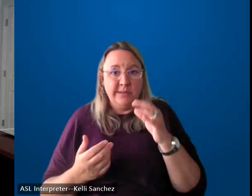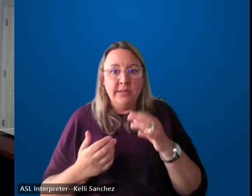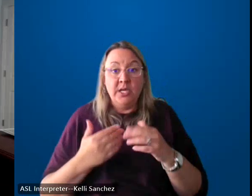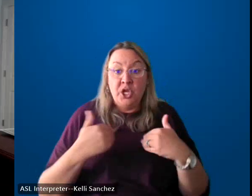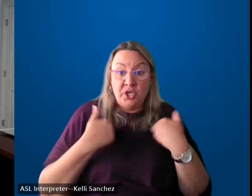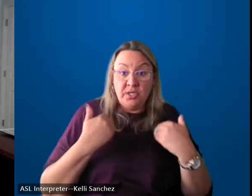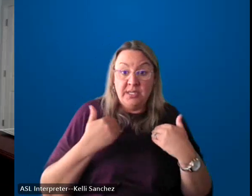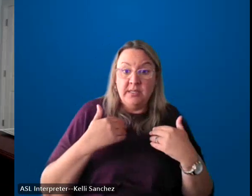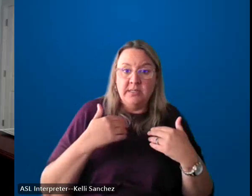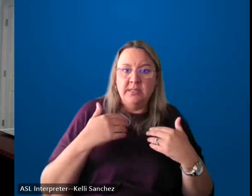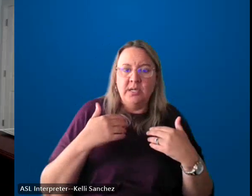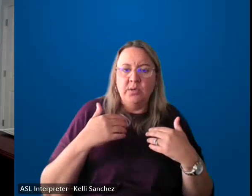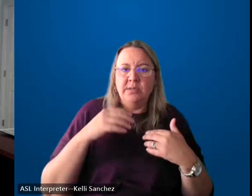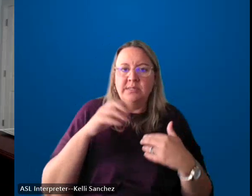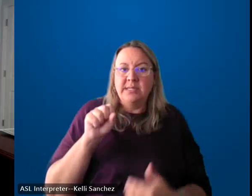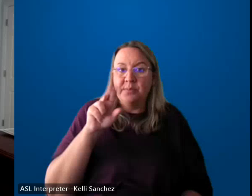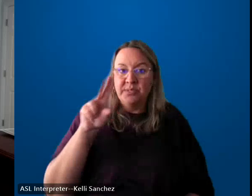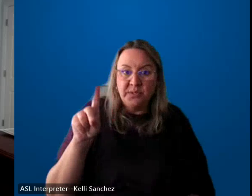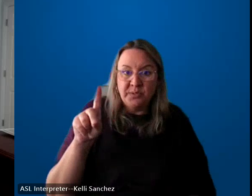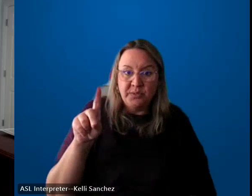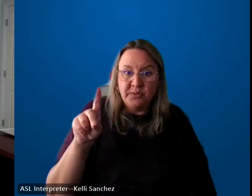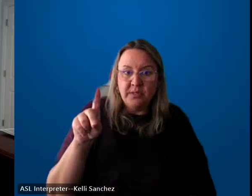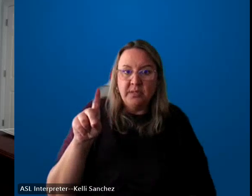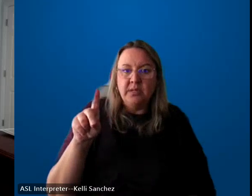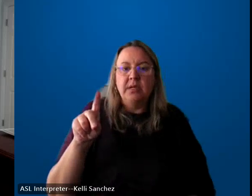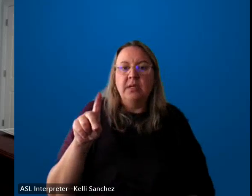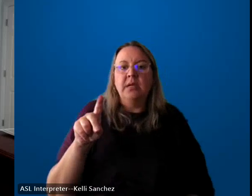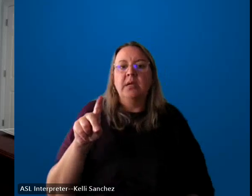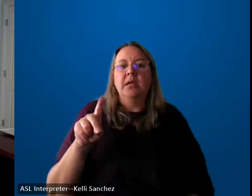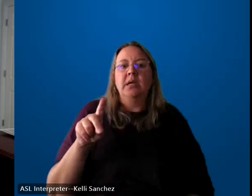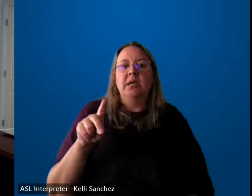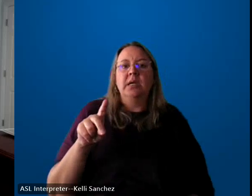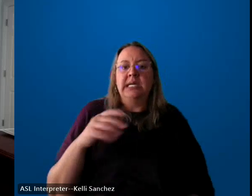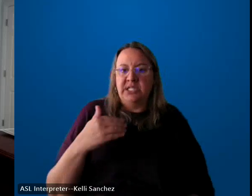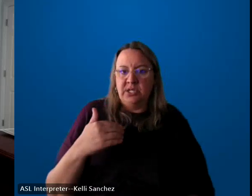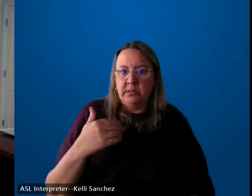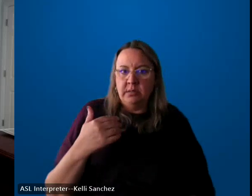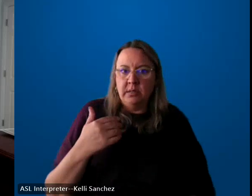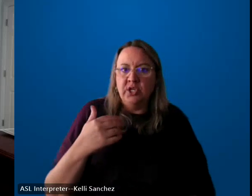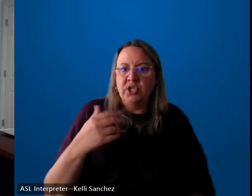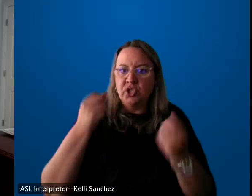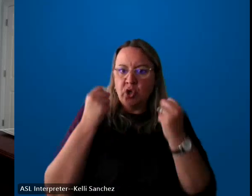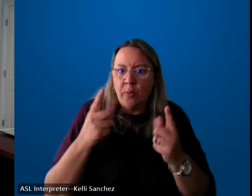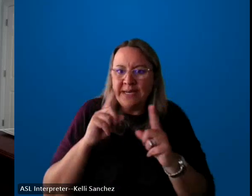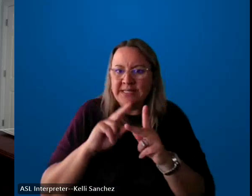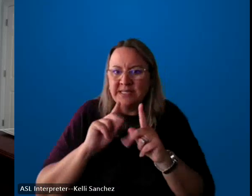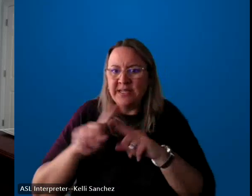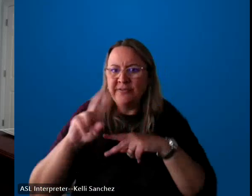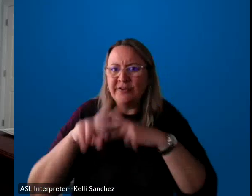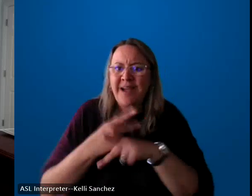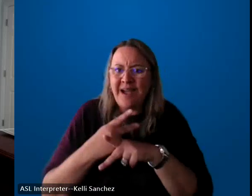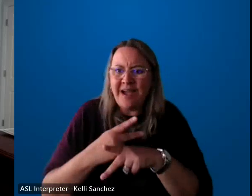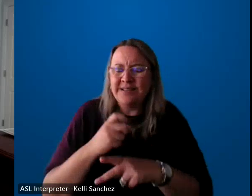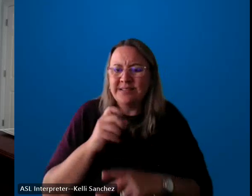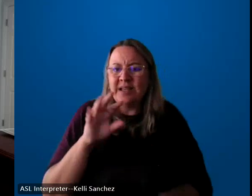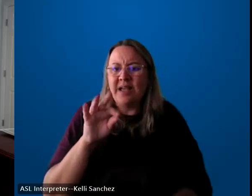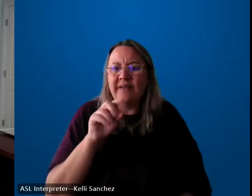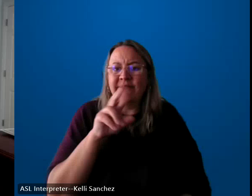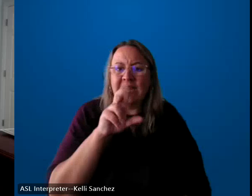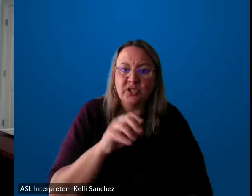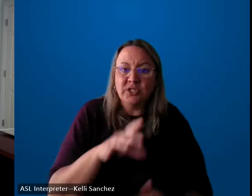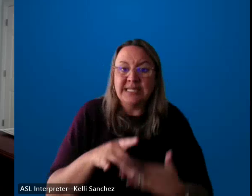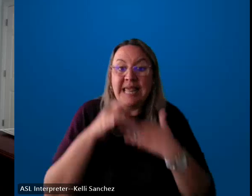substance use and not just substance use disorder, right? Like, because there are so many different factors that lead to substance